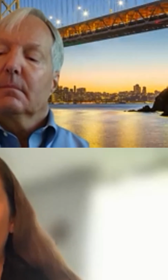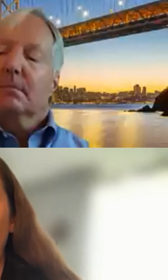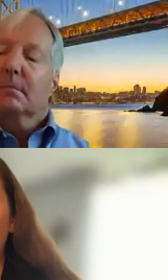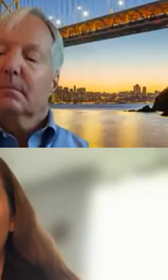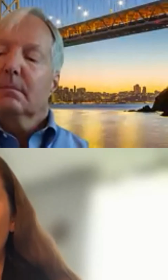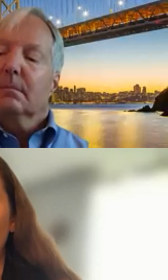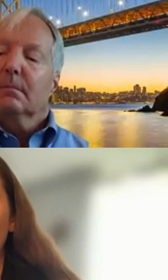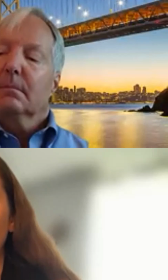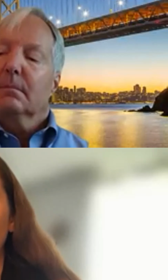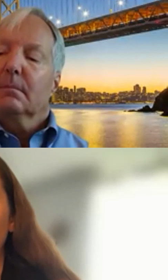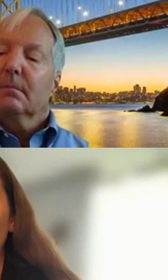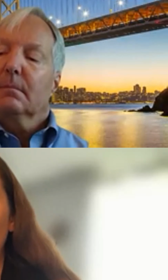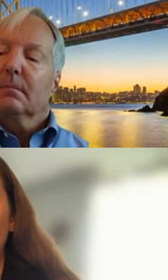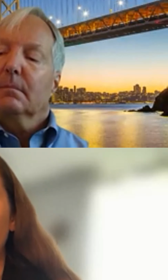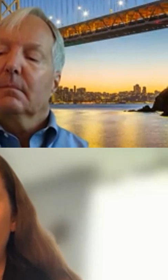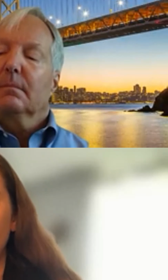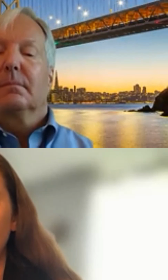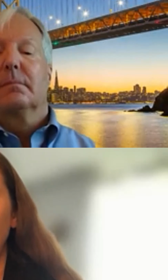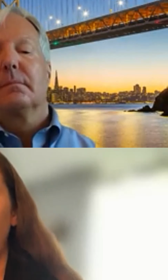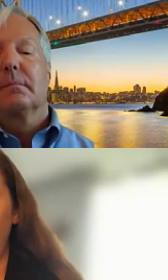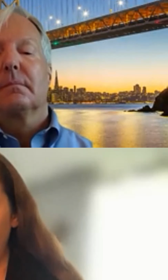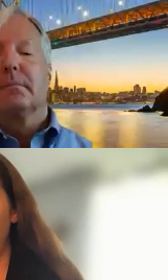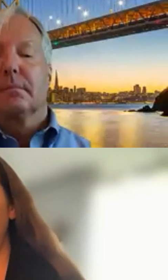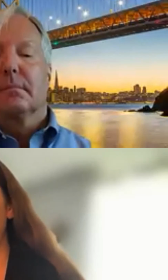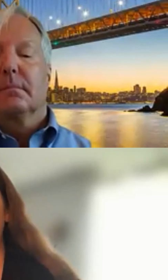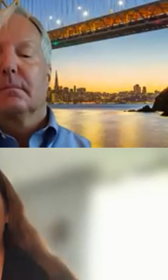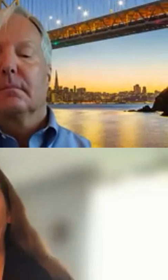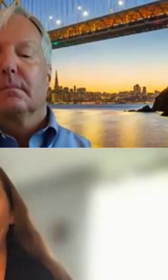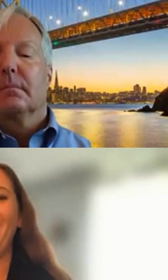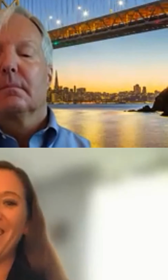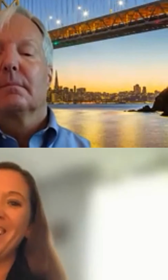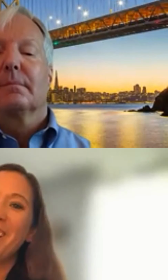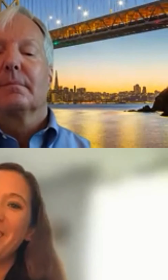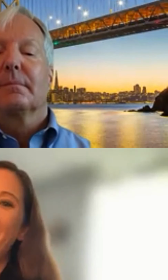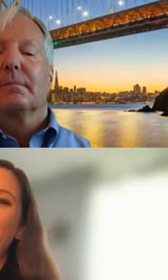those are already proven with their efficacy. Sorry.